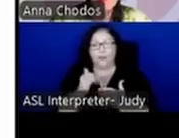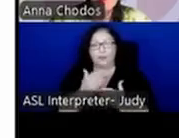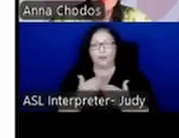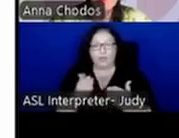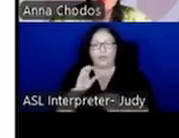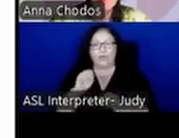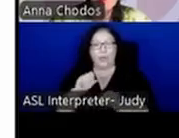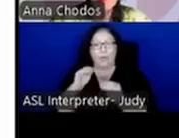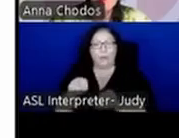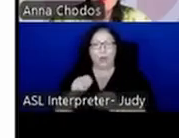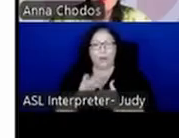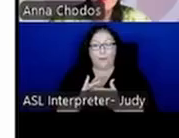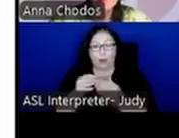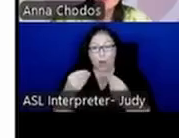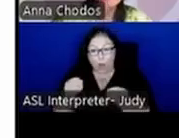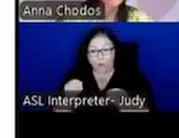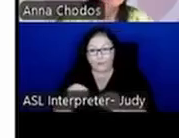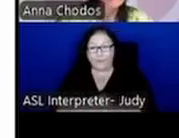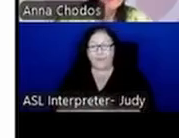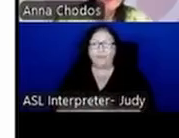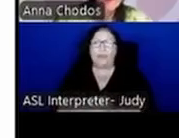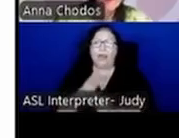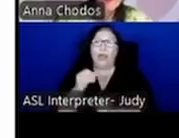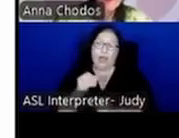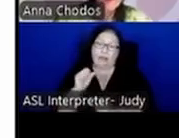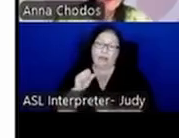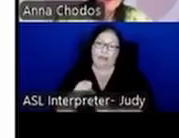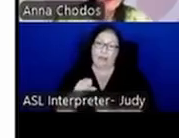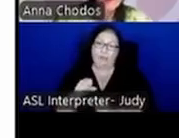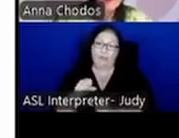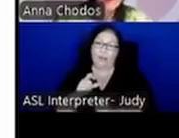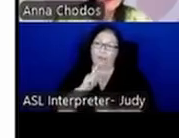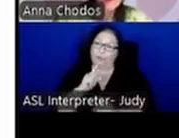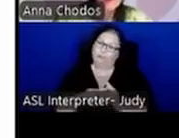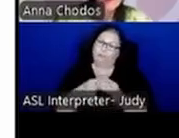offices and can be a springboard for conversations